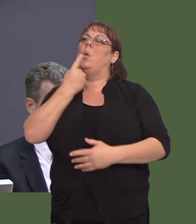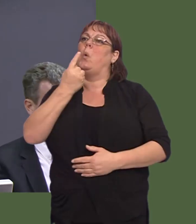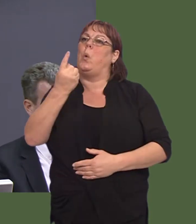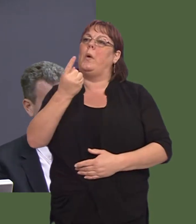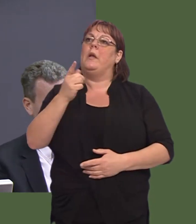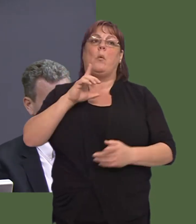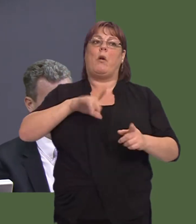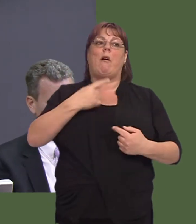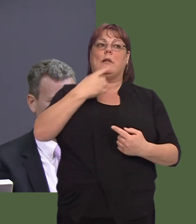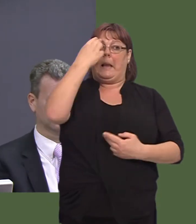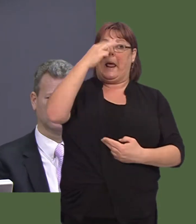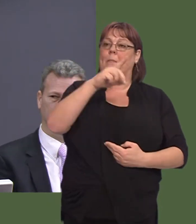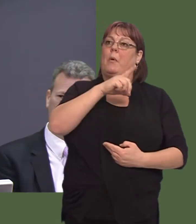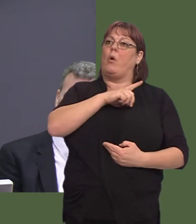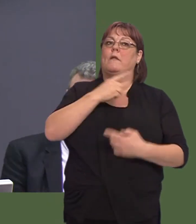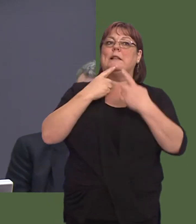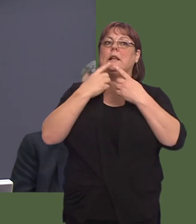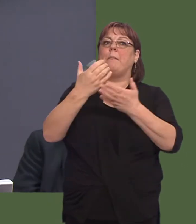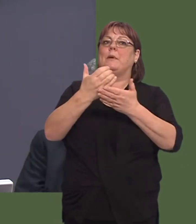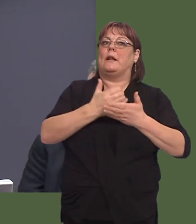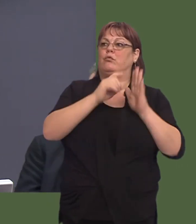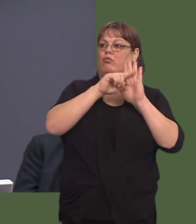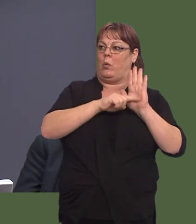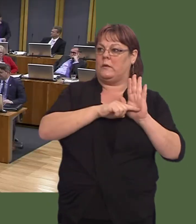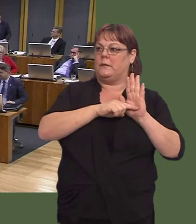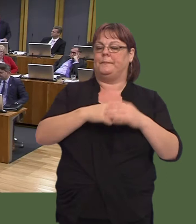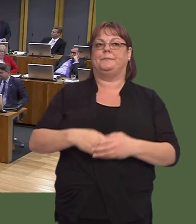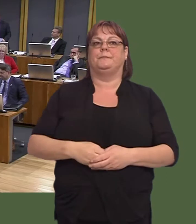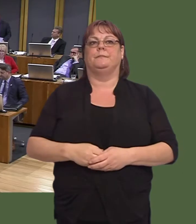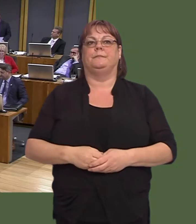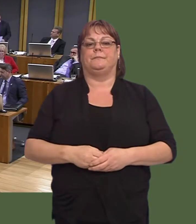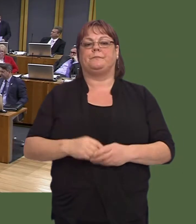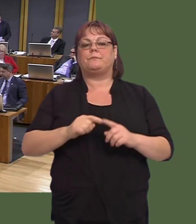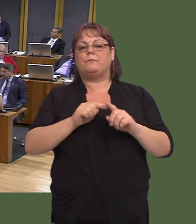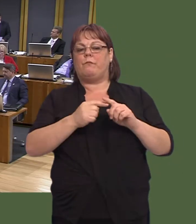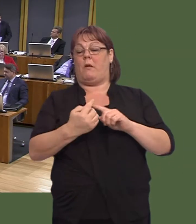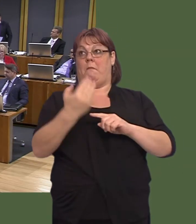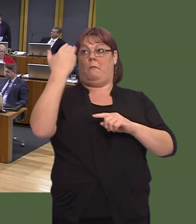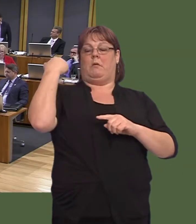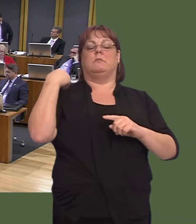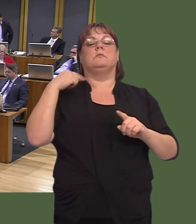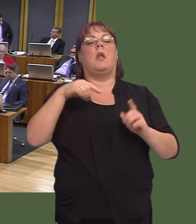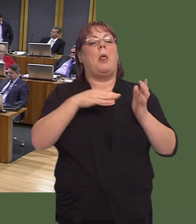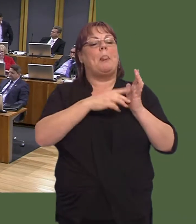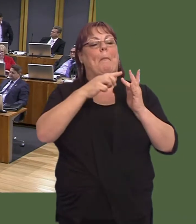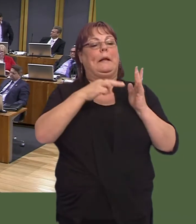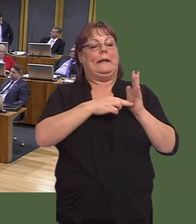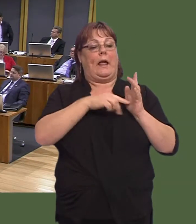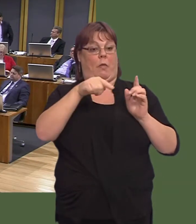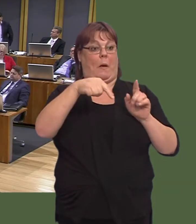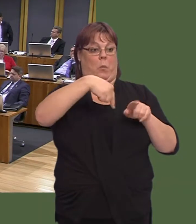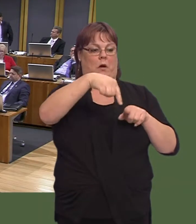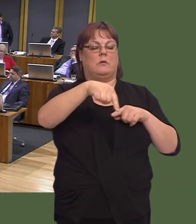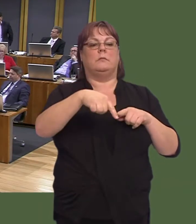data protection laws. By Friday, on the Monday of the week in